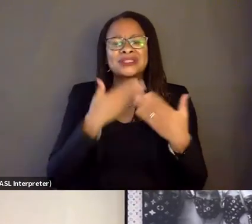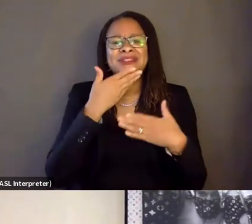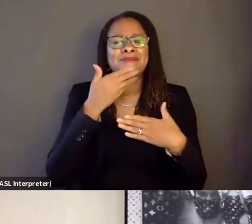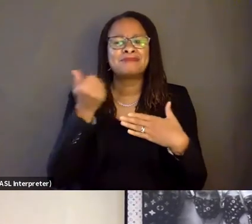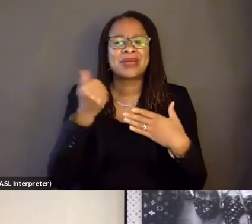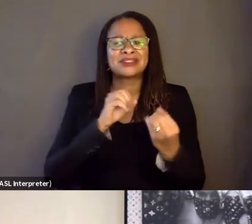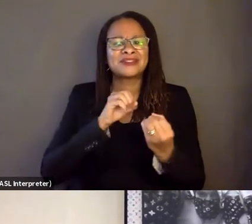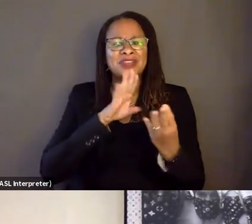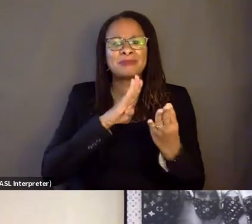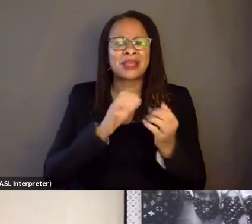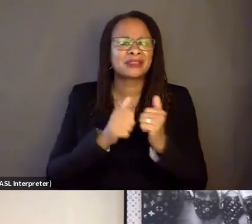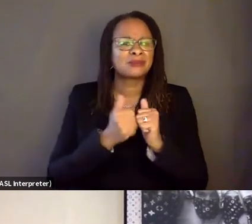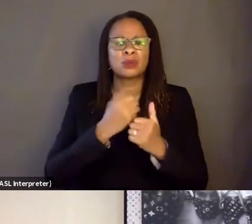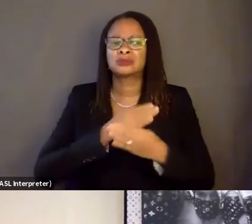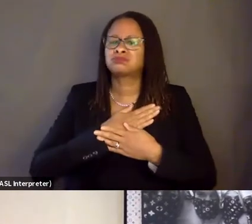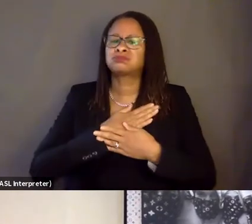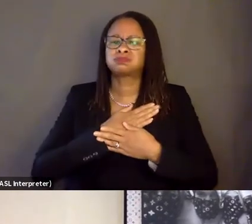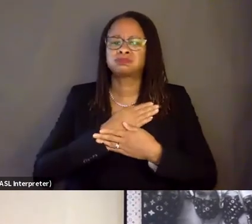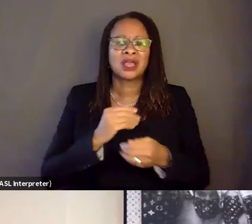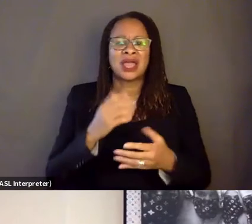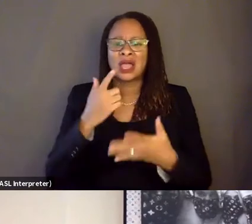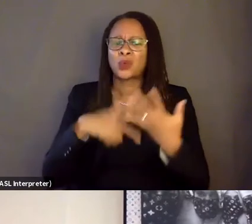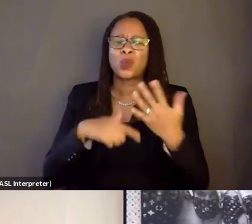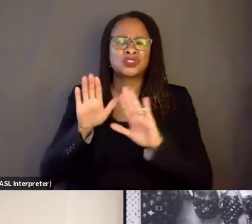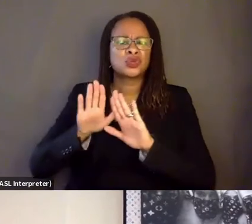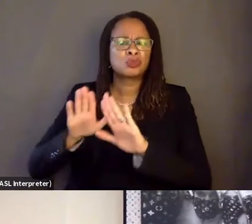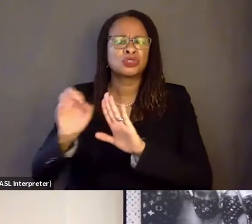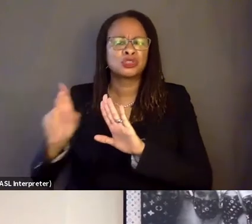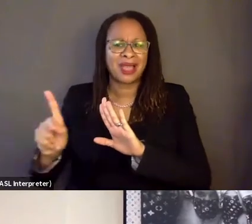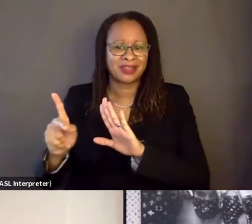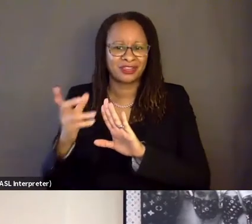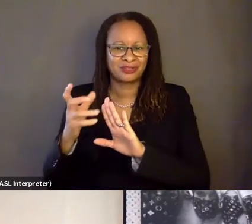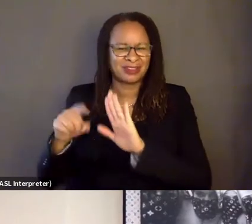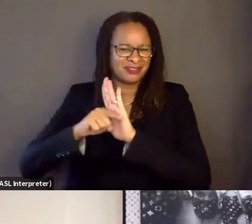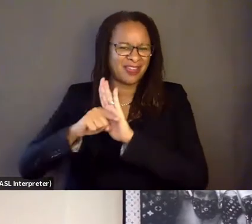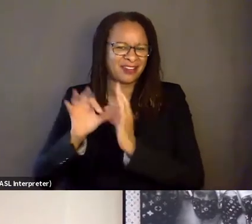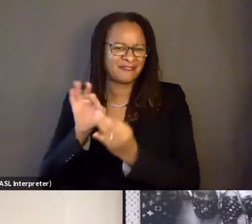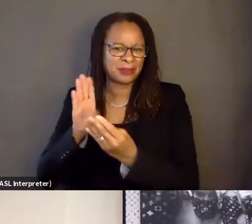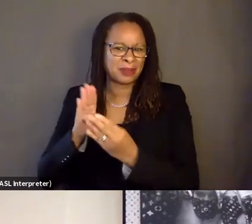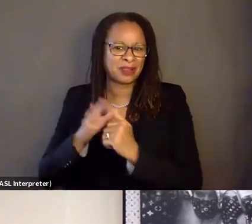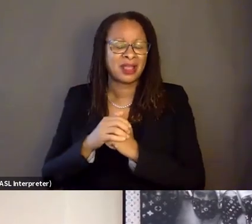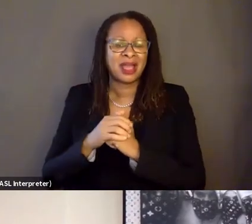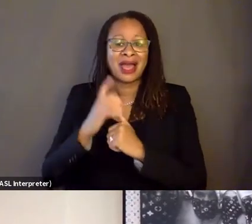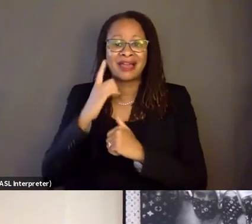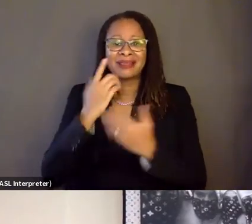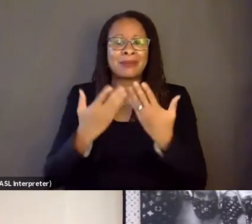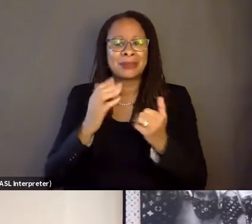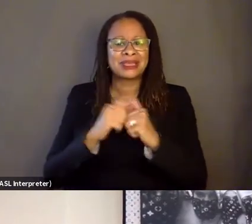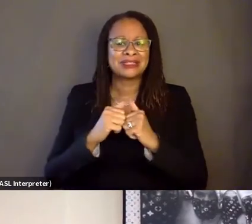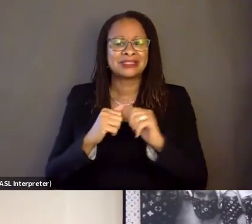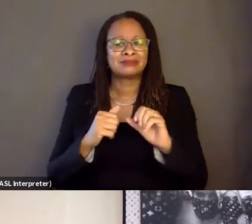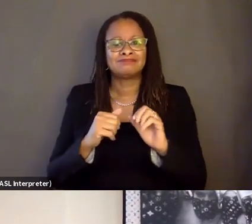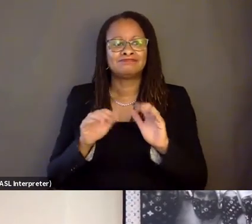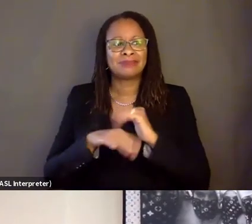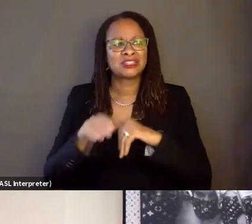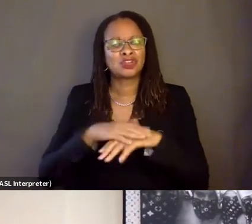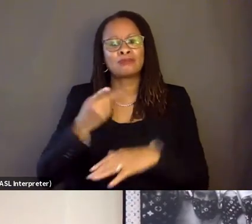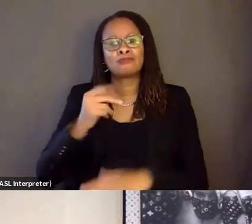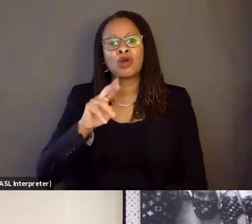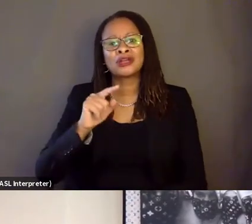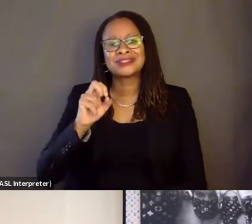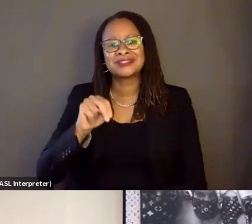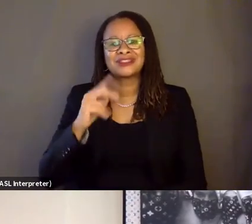been like the pushback in the feedback that you've gotten from this? Because I imagine it would probably be partisan, but I'm curious